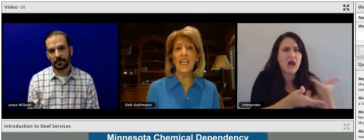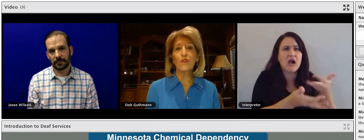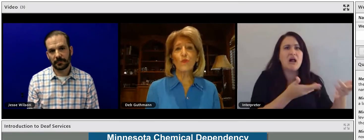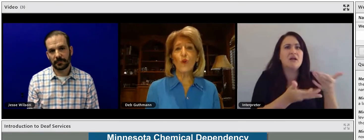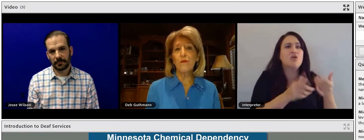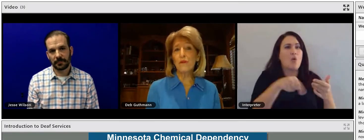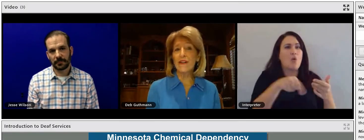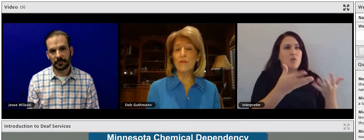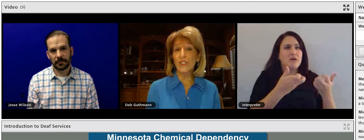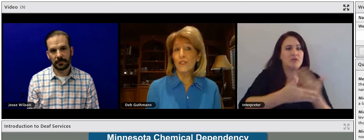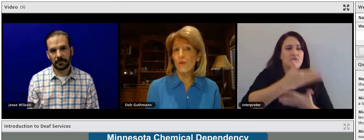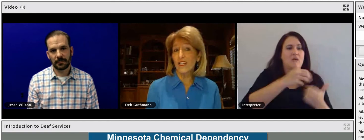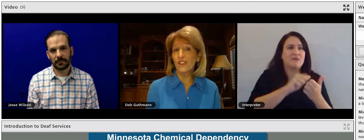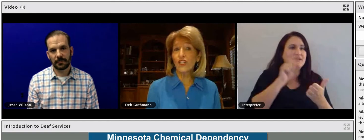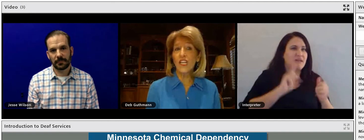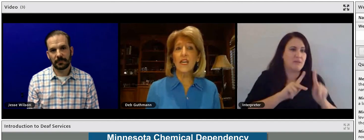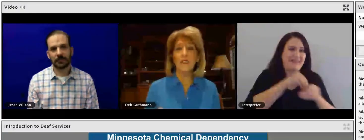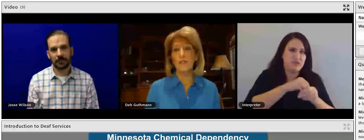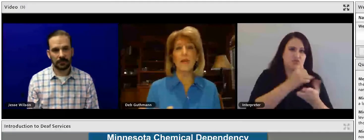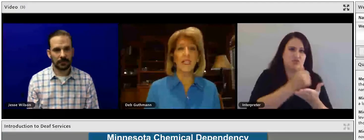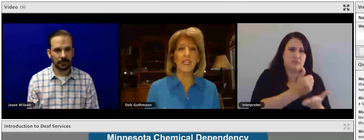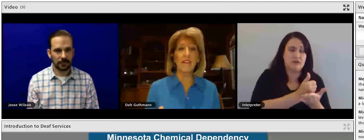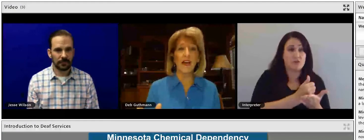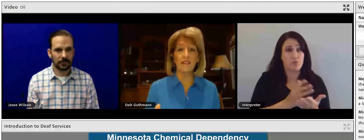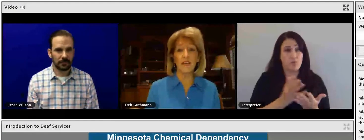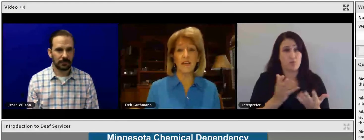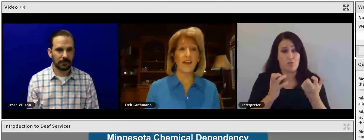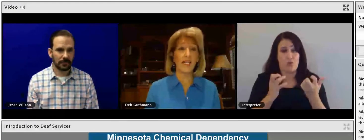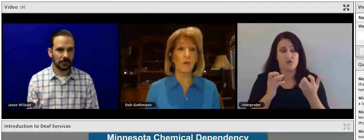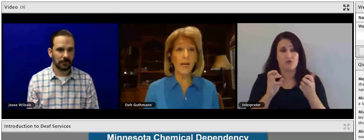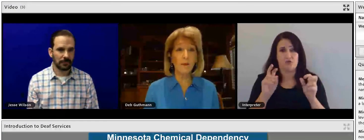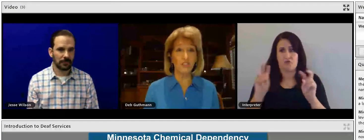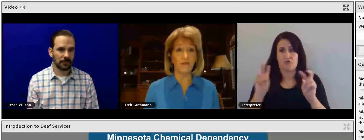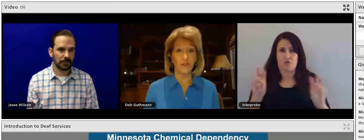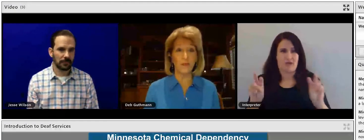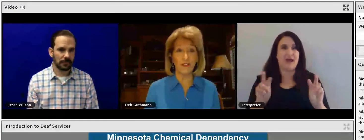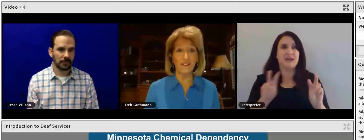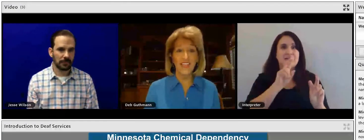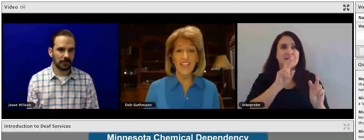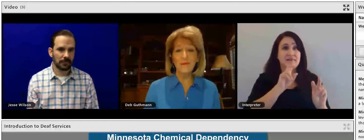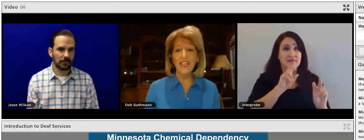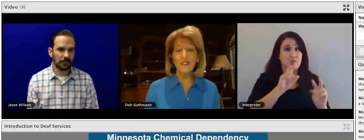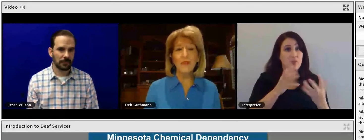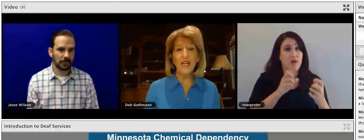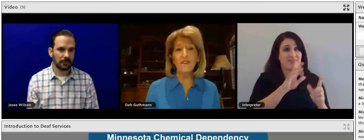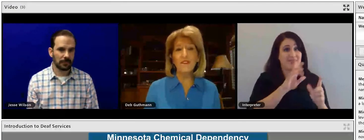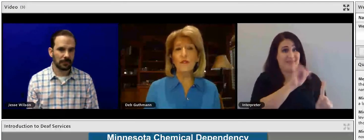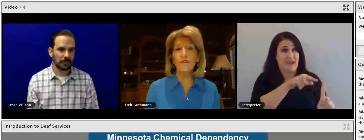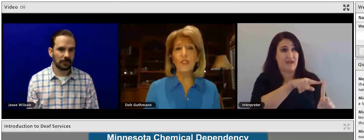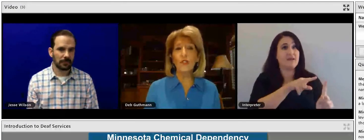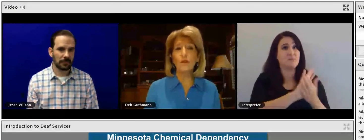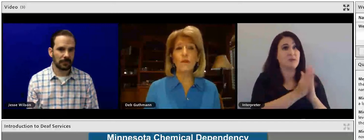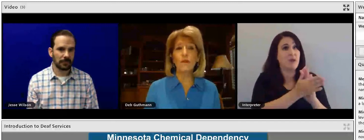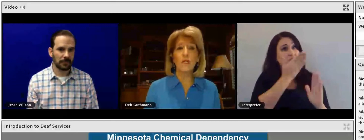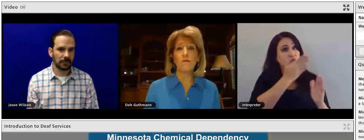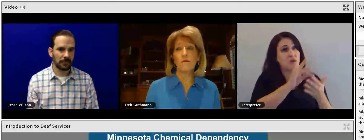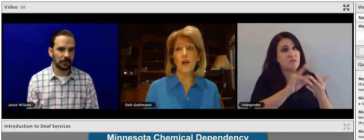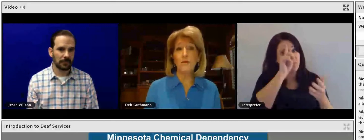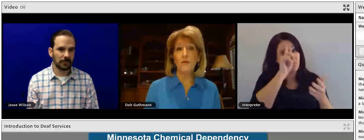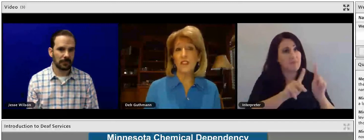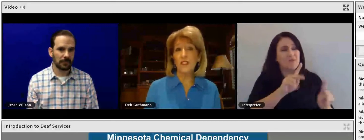in treatment. And what we really want to look at is making that a viable option for people, because we have